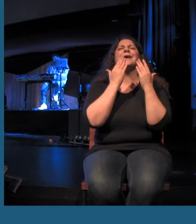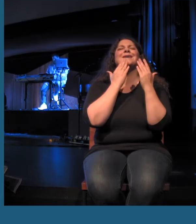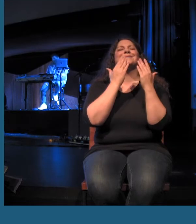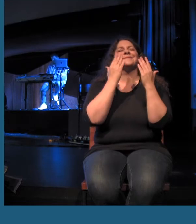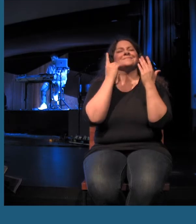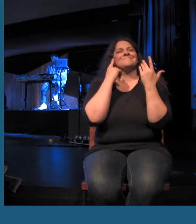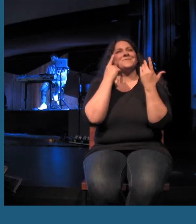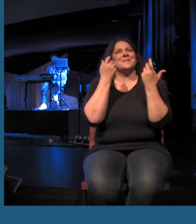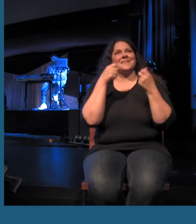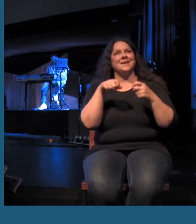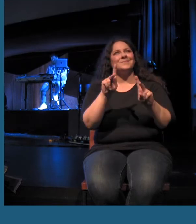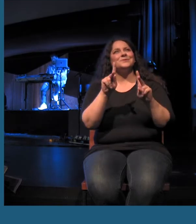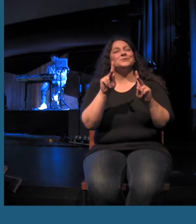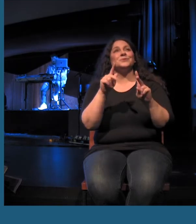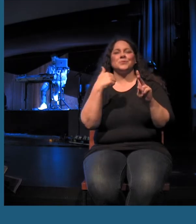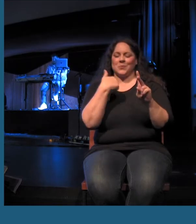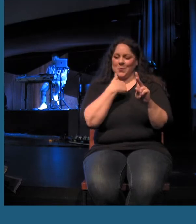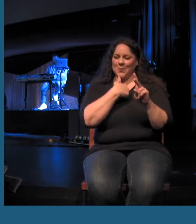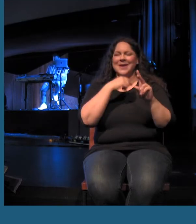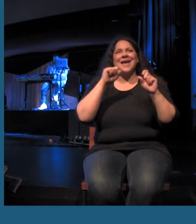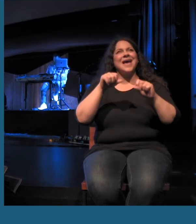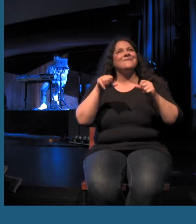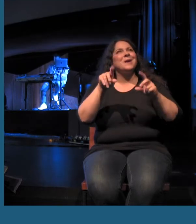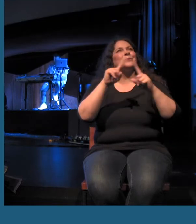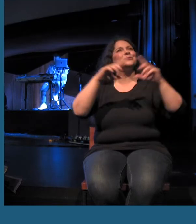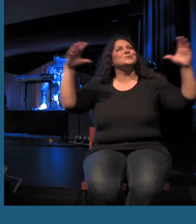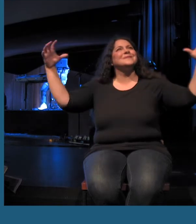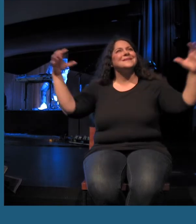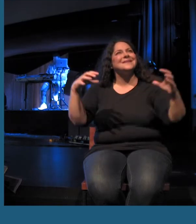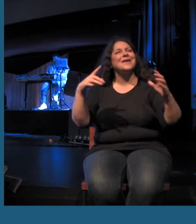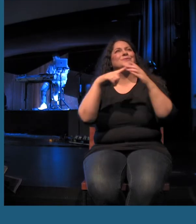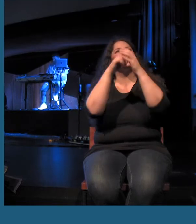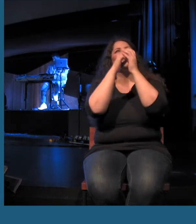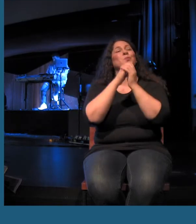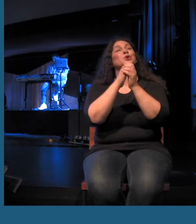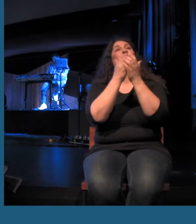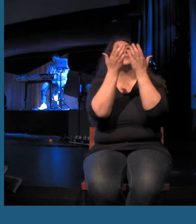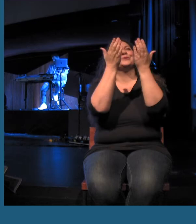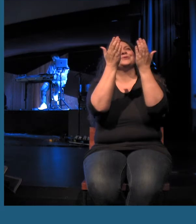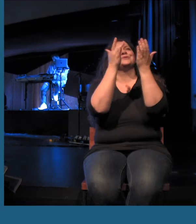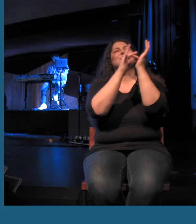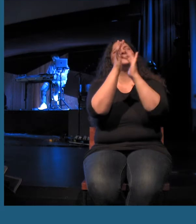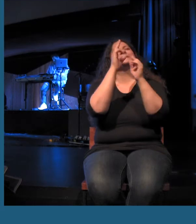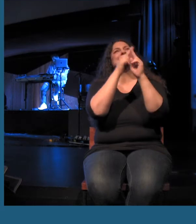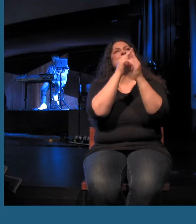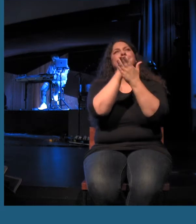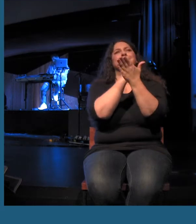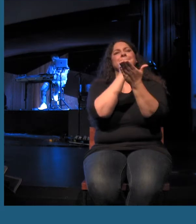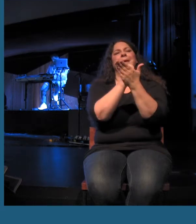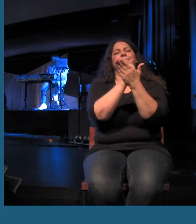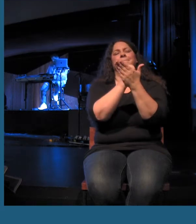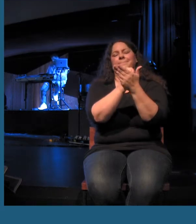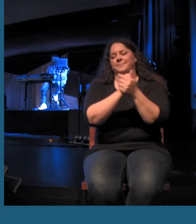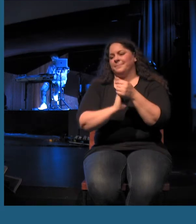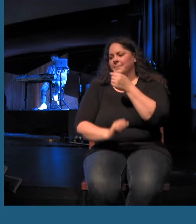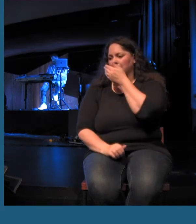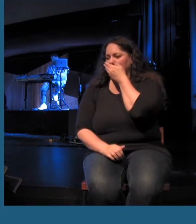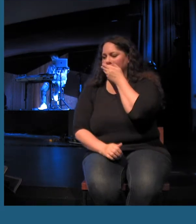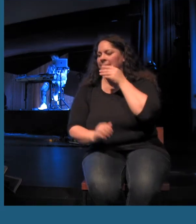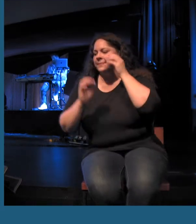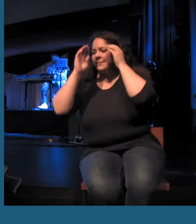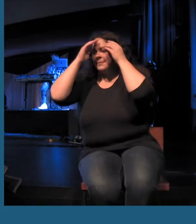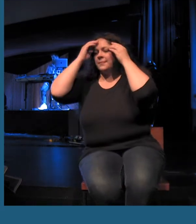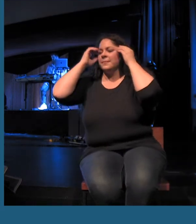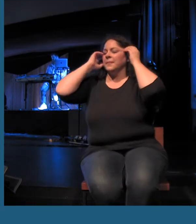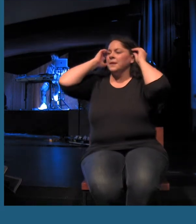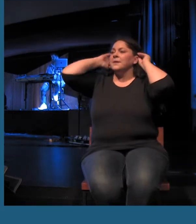opportunity that we have to gather together to worship you. In Jesus' name, amen. Amen. Amen. Thank